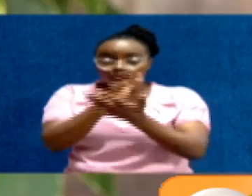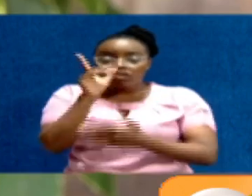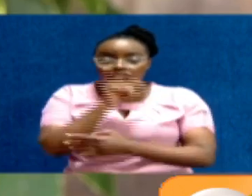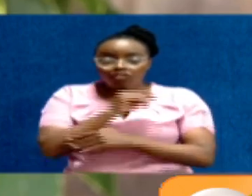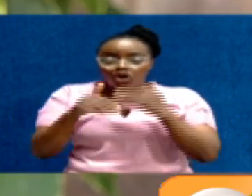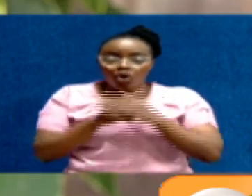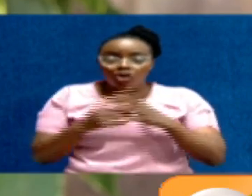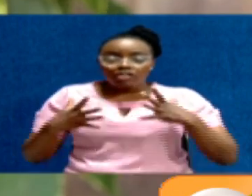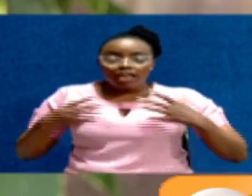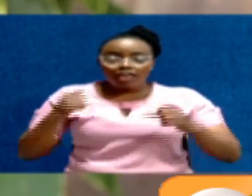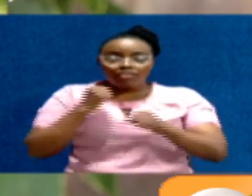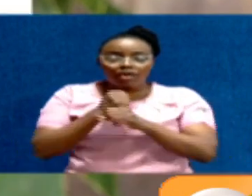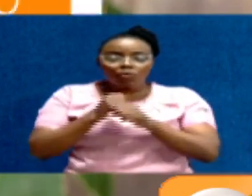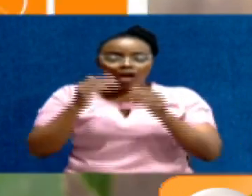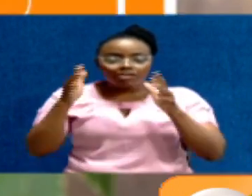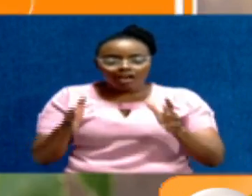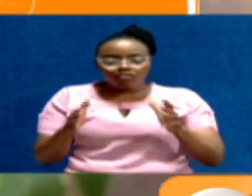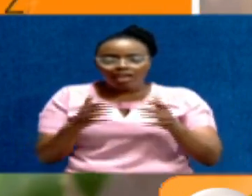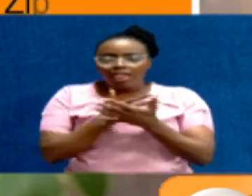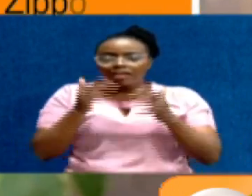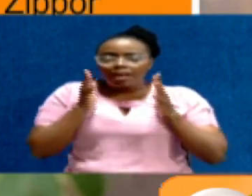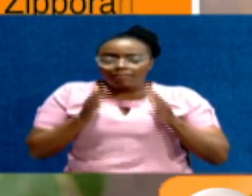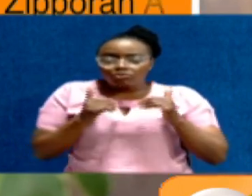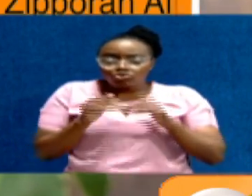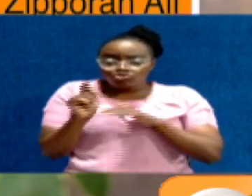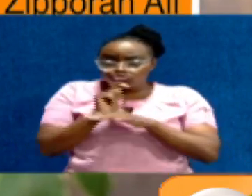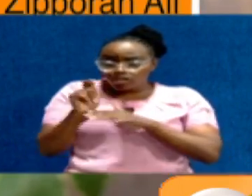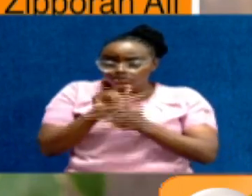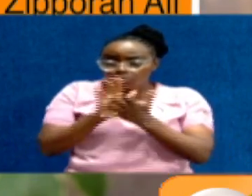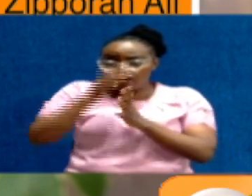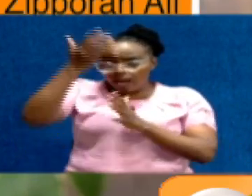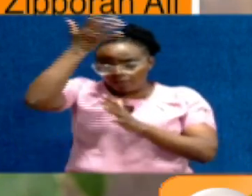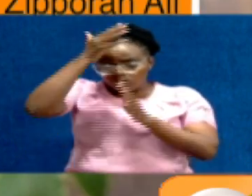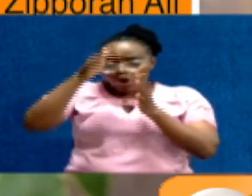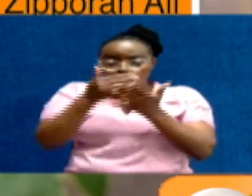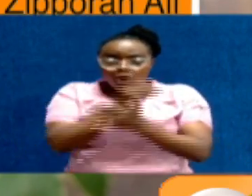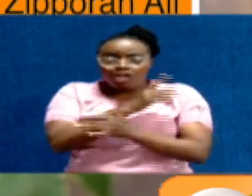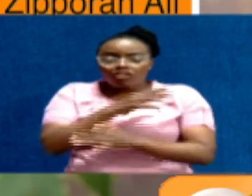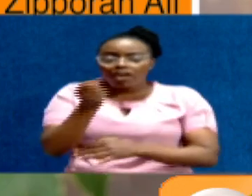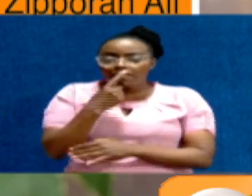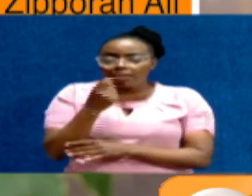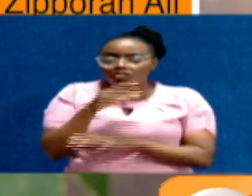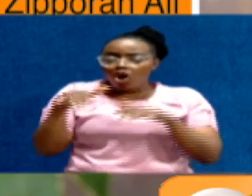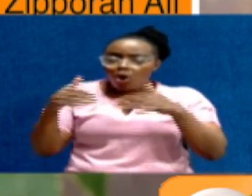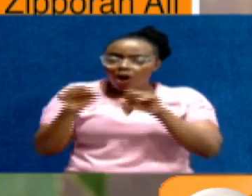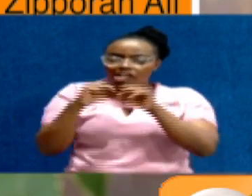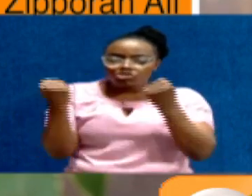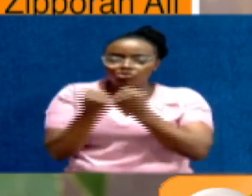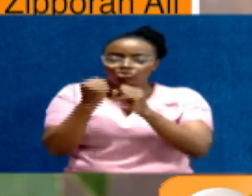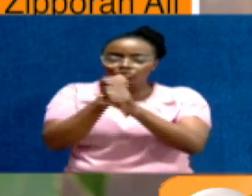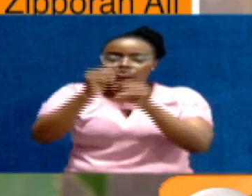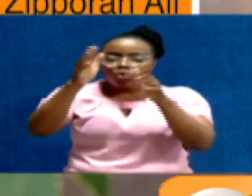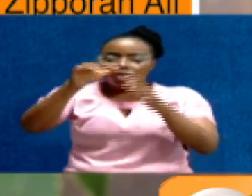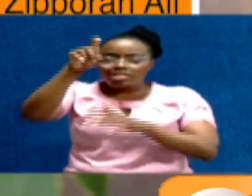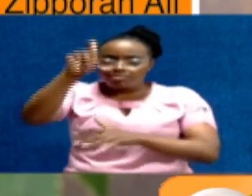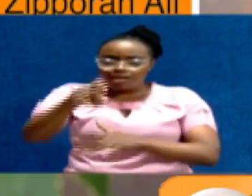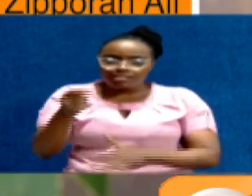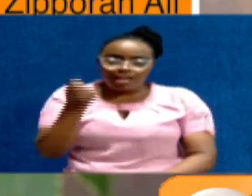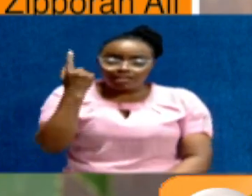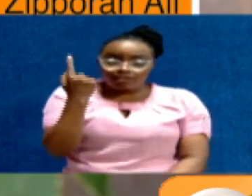Every healthcare provider, everybody who's trained to be a doctor, a nurse, a pharmacist, a medical social worker,